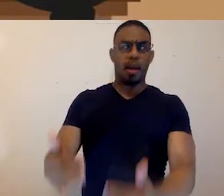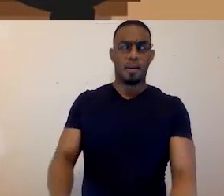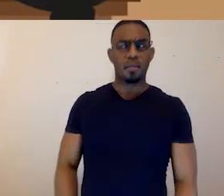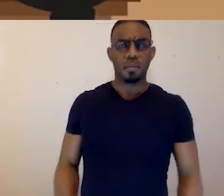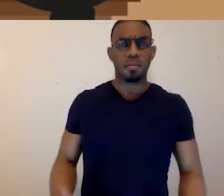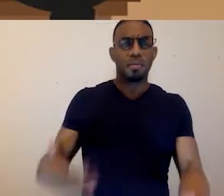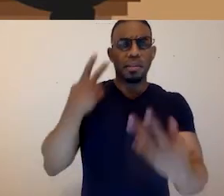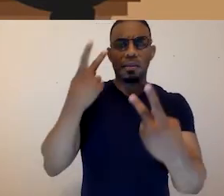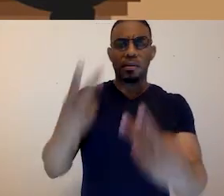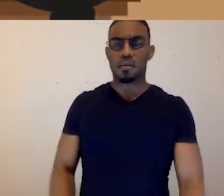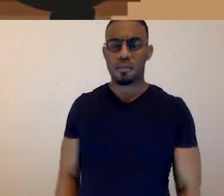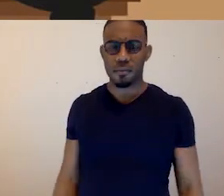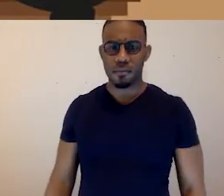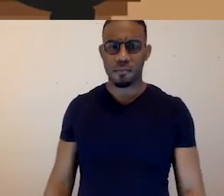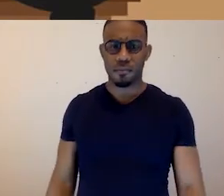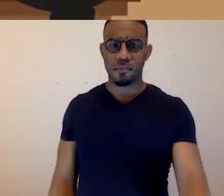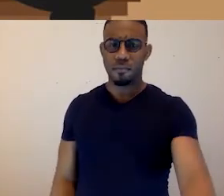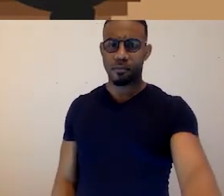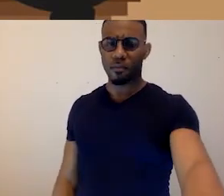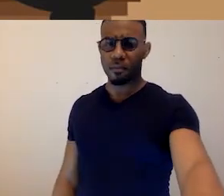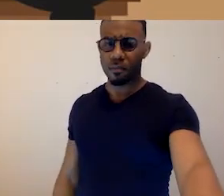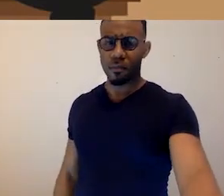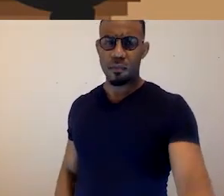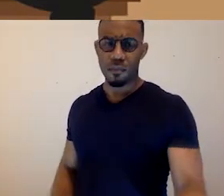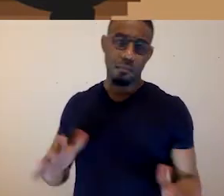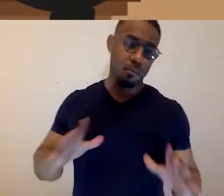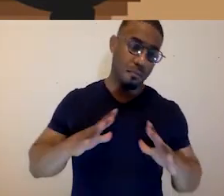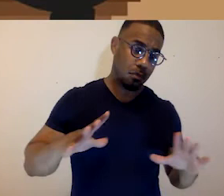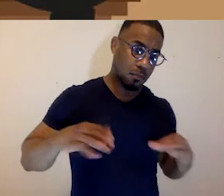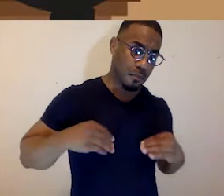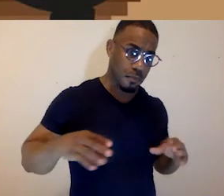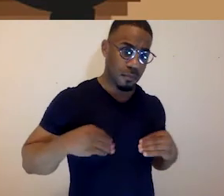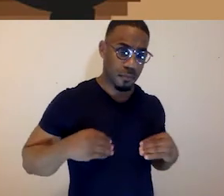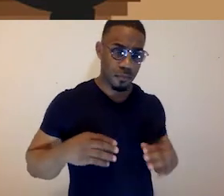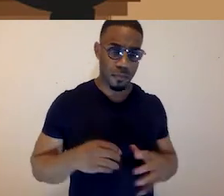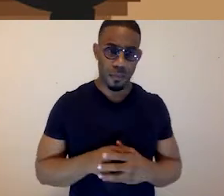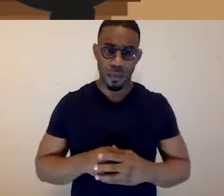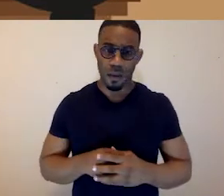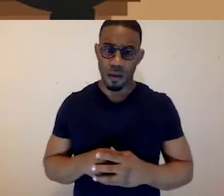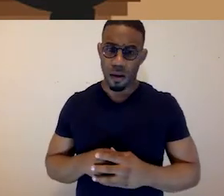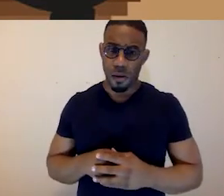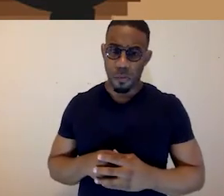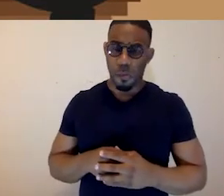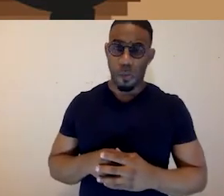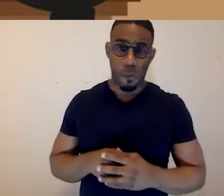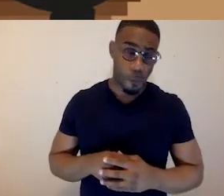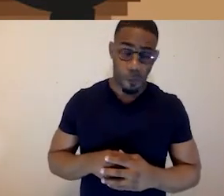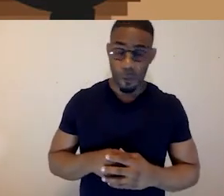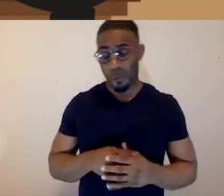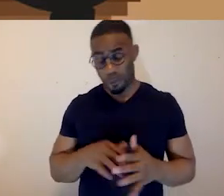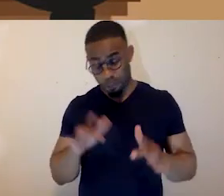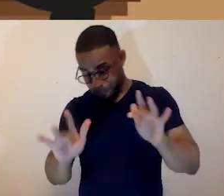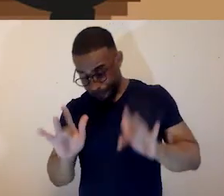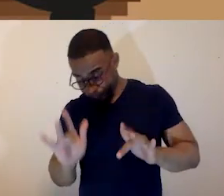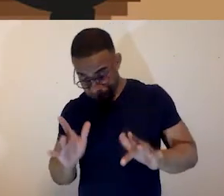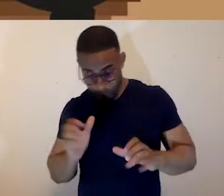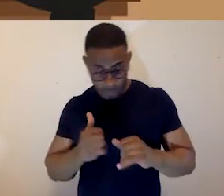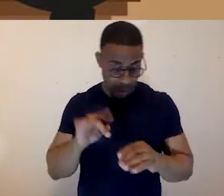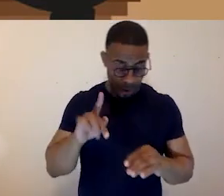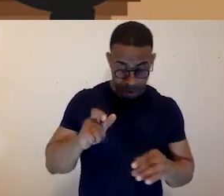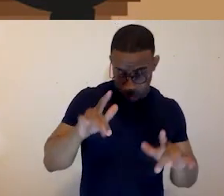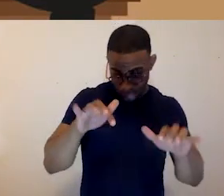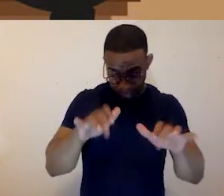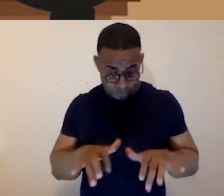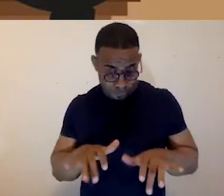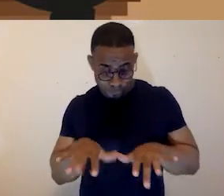in this meeting. And so he goes, all right. Tap, tap, tap. He gets what he needs, gets my data and all